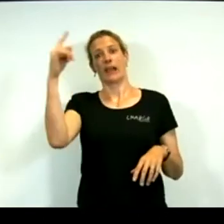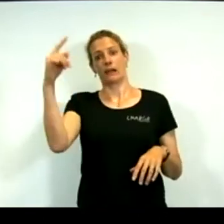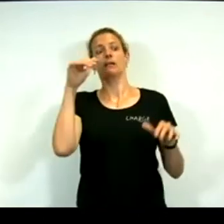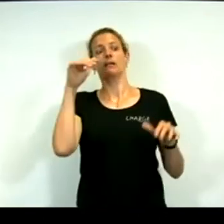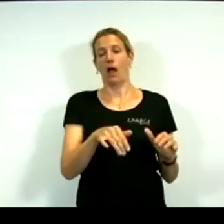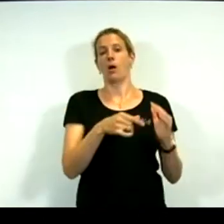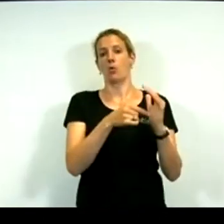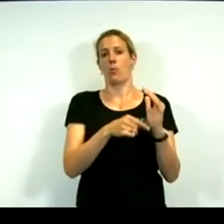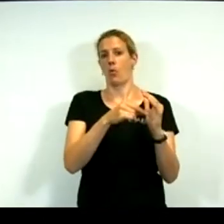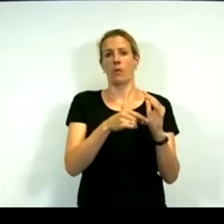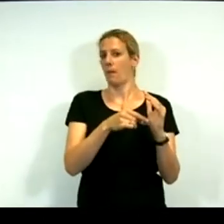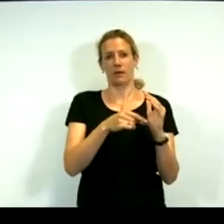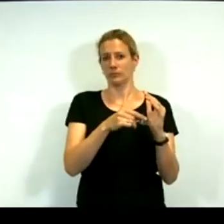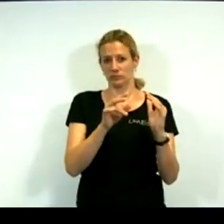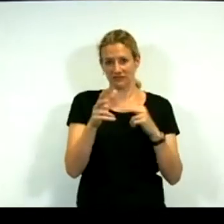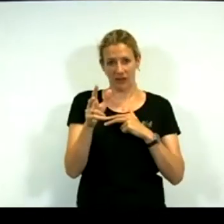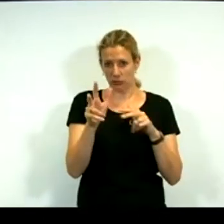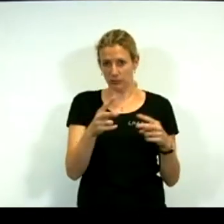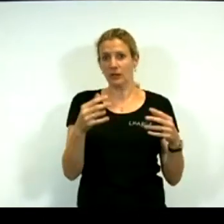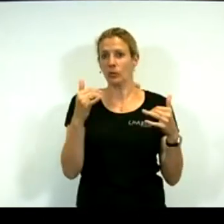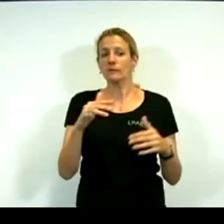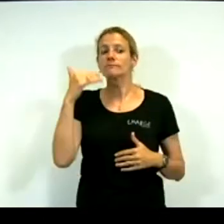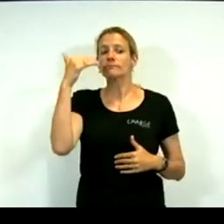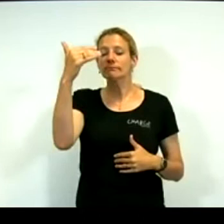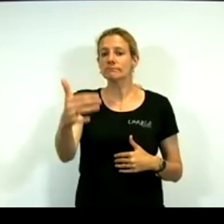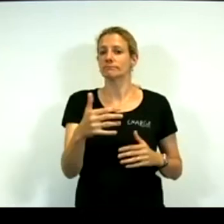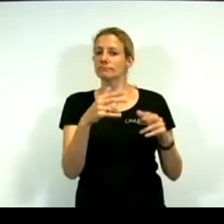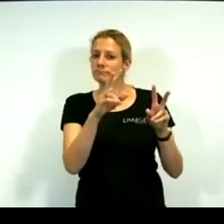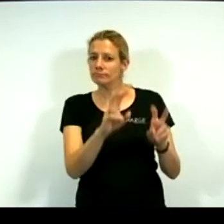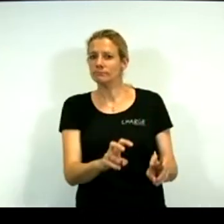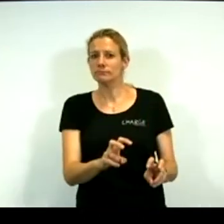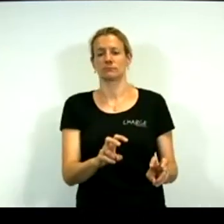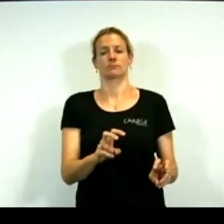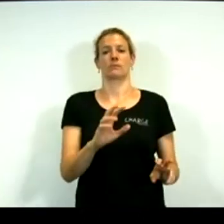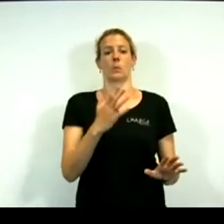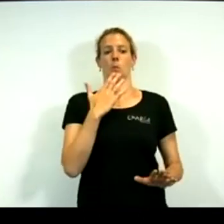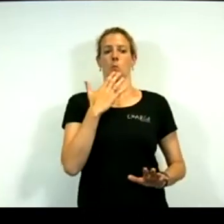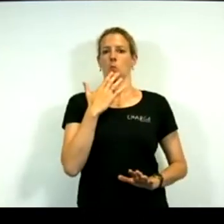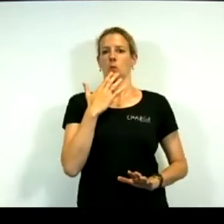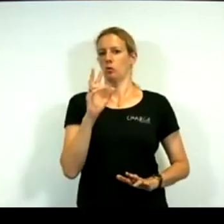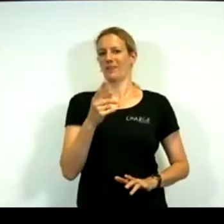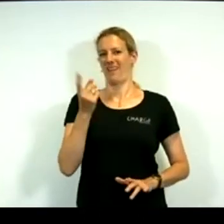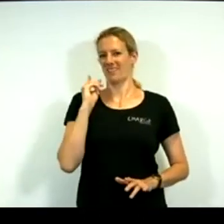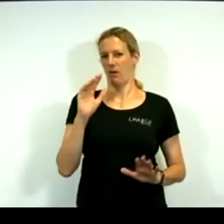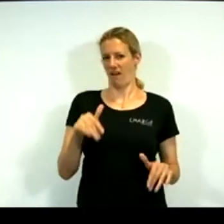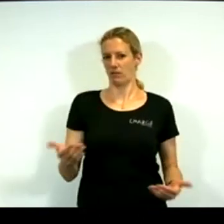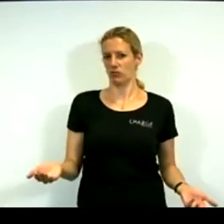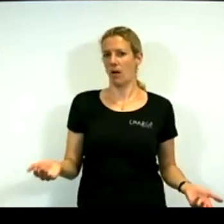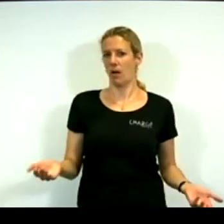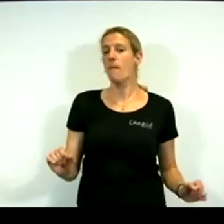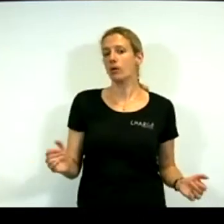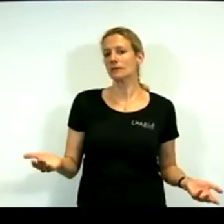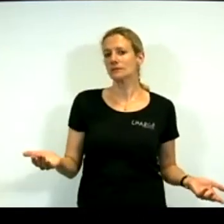better idea and they can see that there isn't a coloboma. And it's equally, the reverse